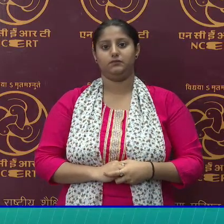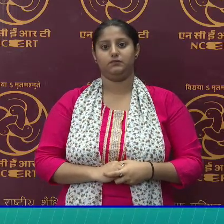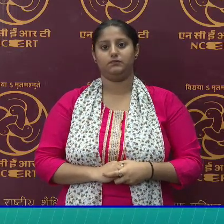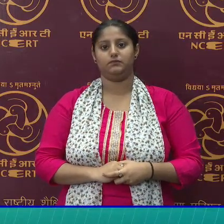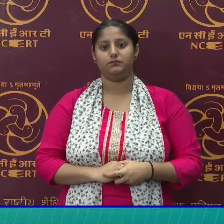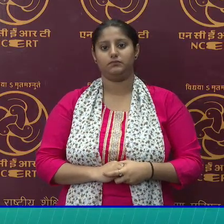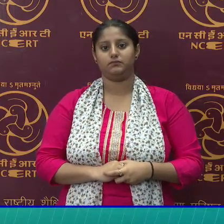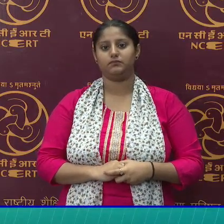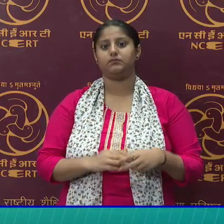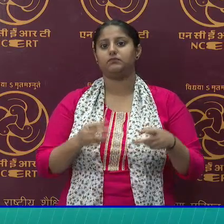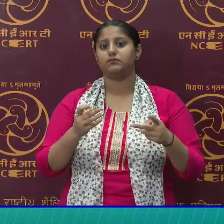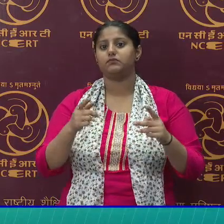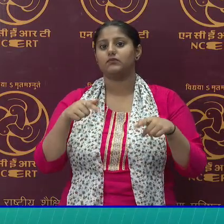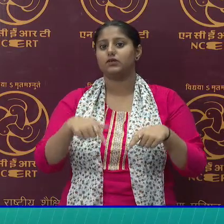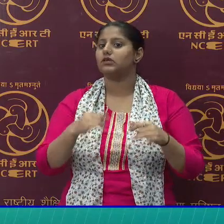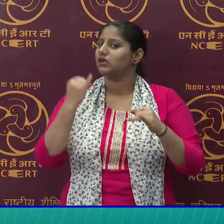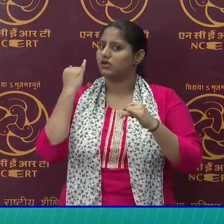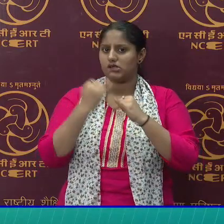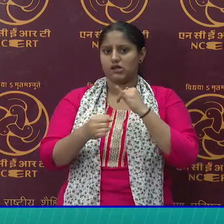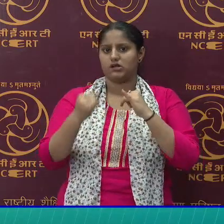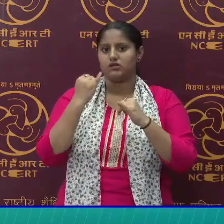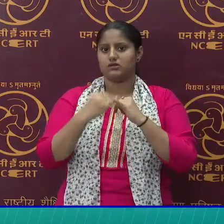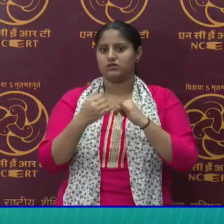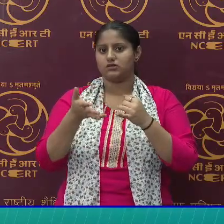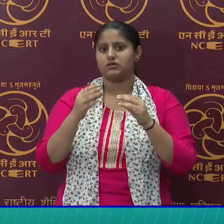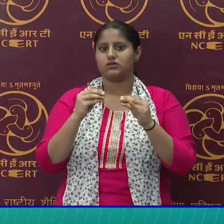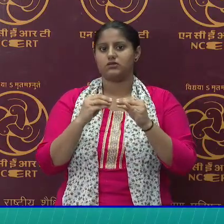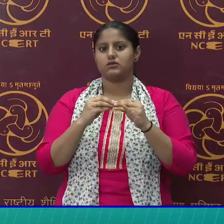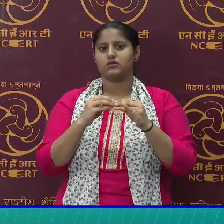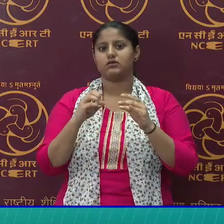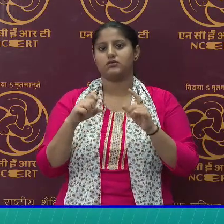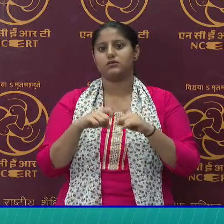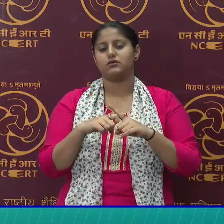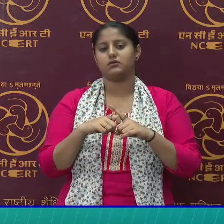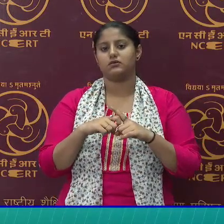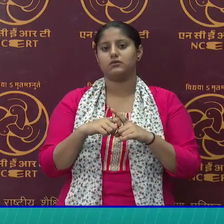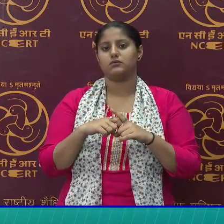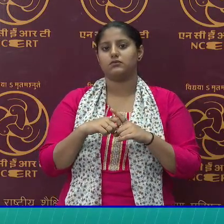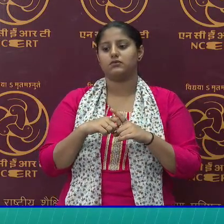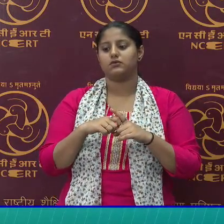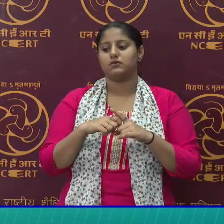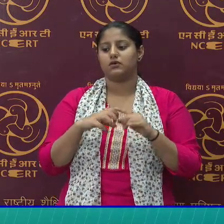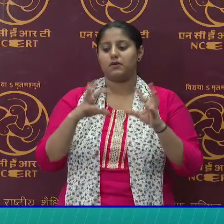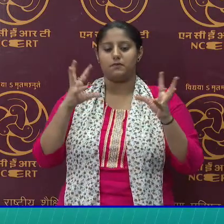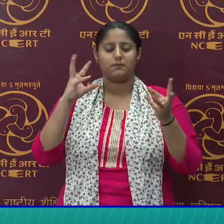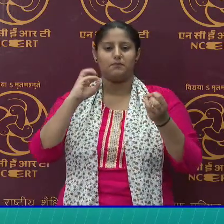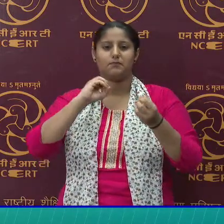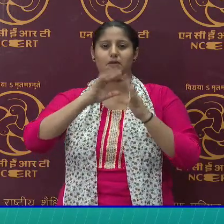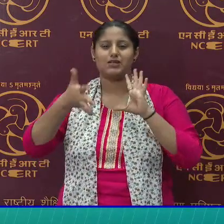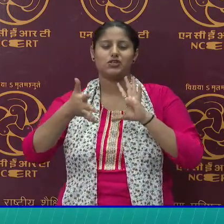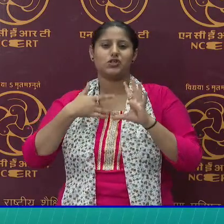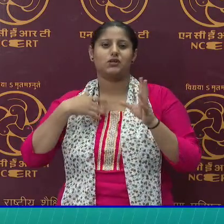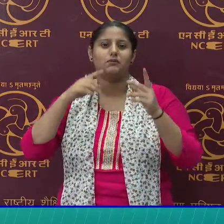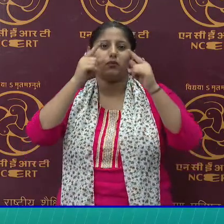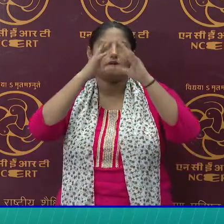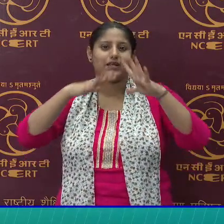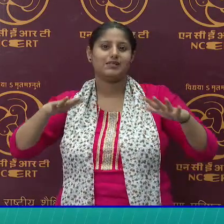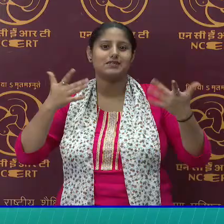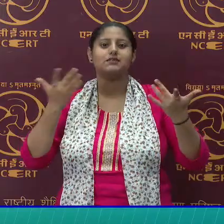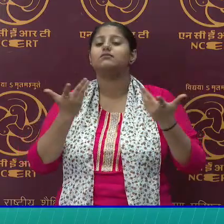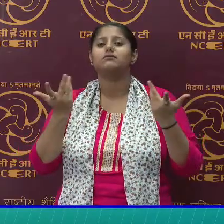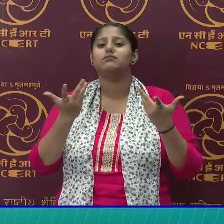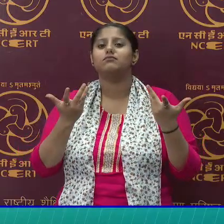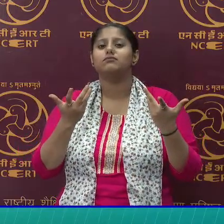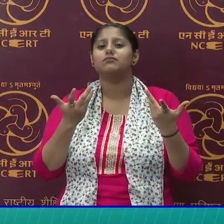Right. And the last section is Up High, a journey to the magical mountains. And yes,